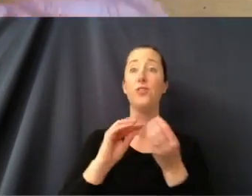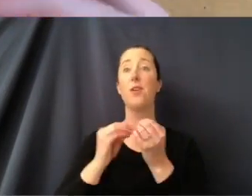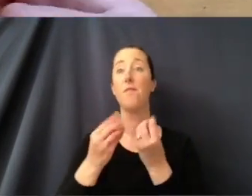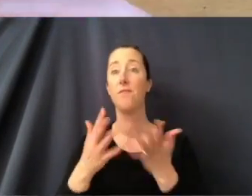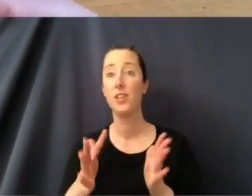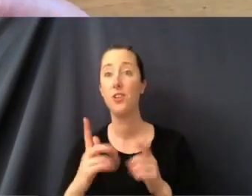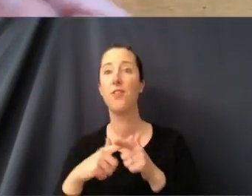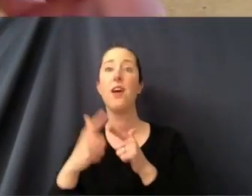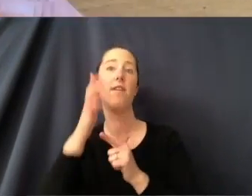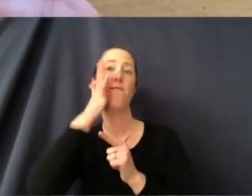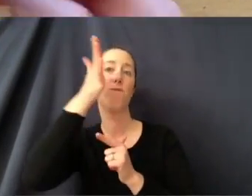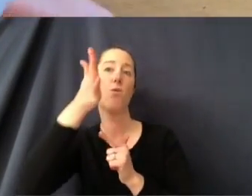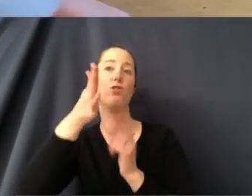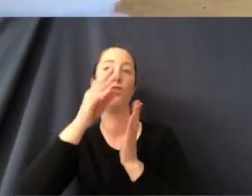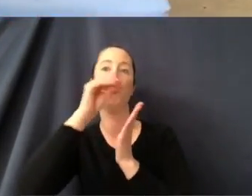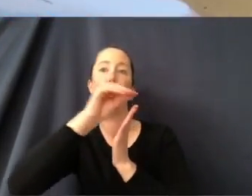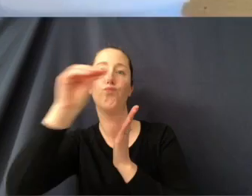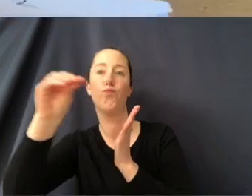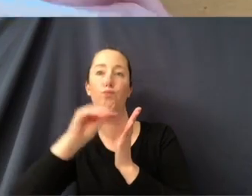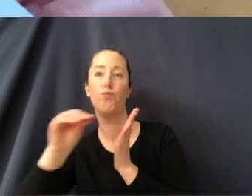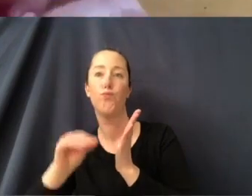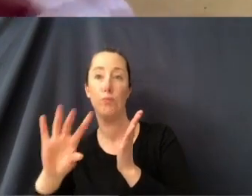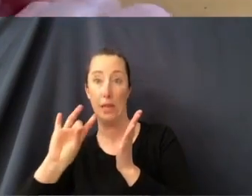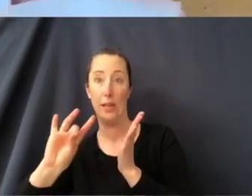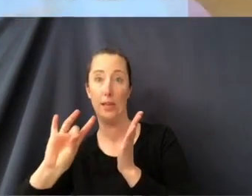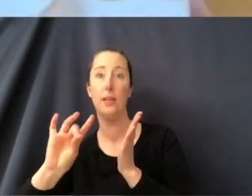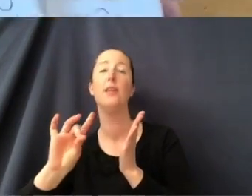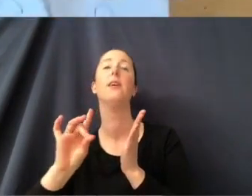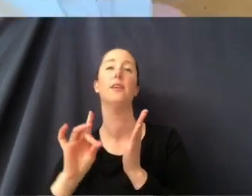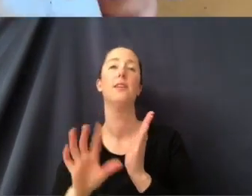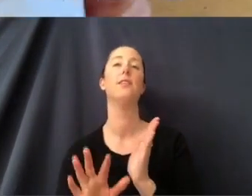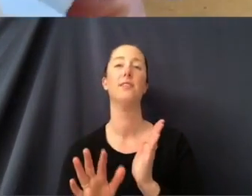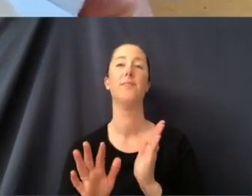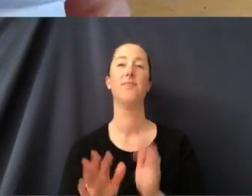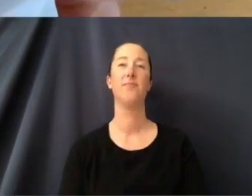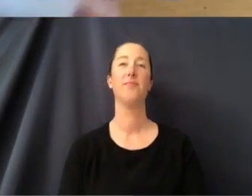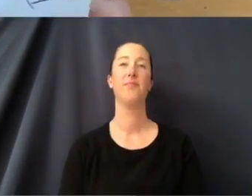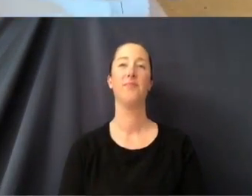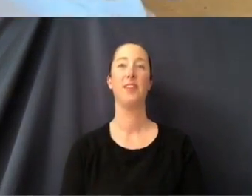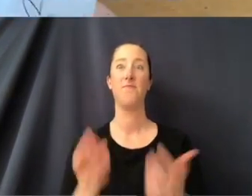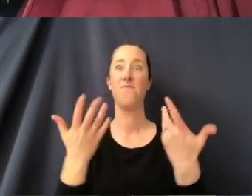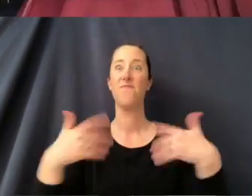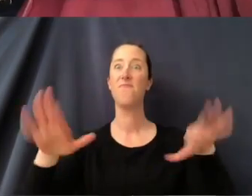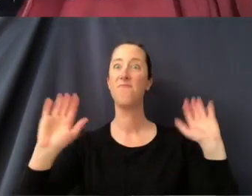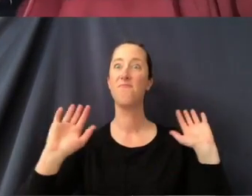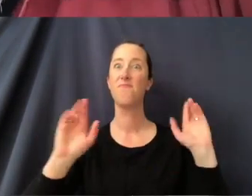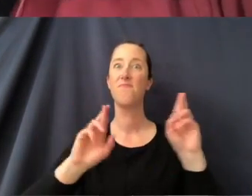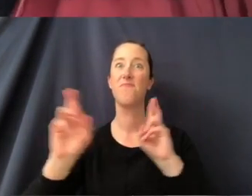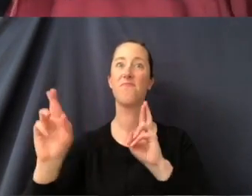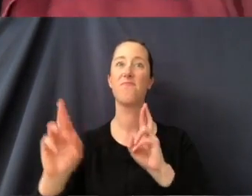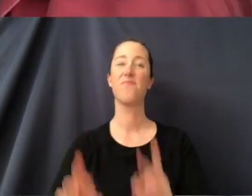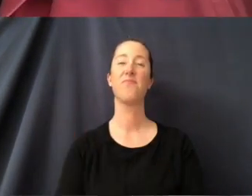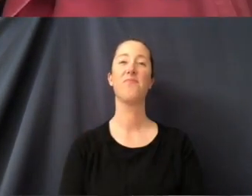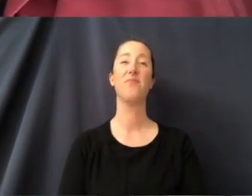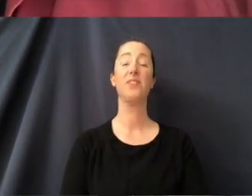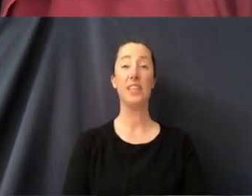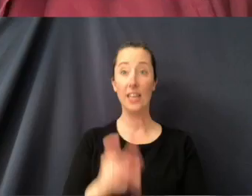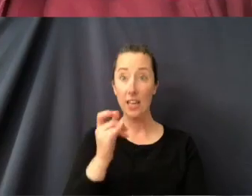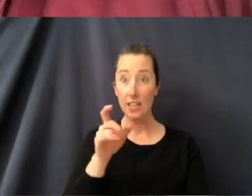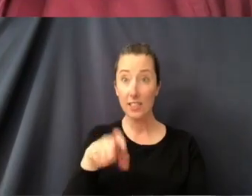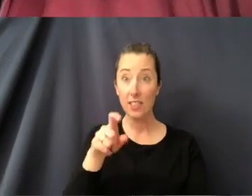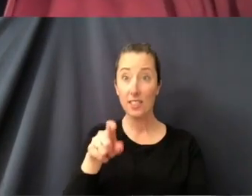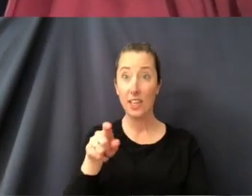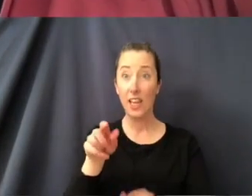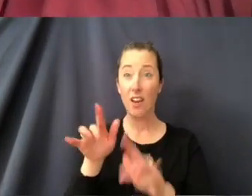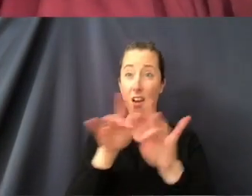on your thumbs, and if it doesn't pop out, just go slow and pop them out like I did. And there you have it. All right, if you need to